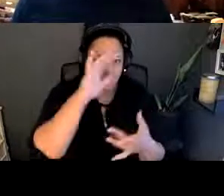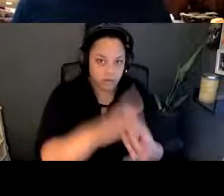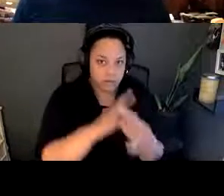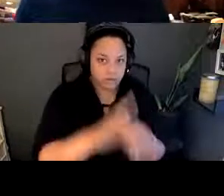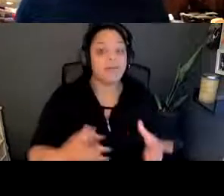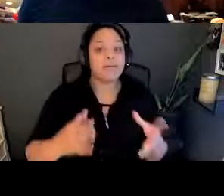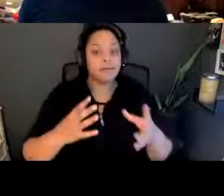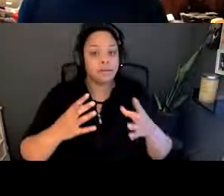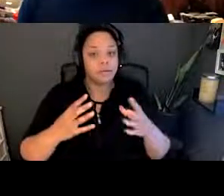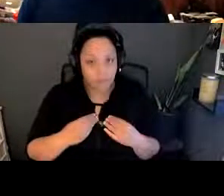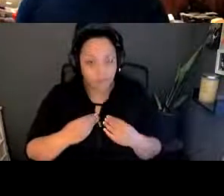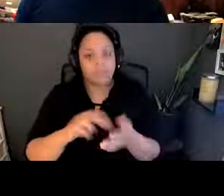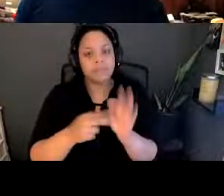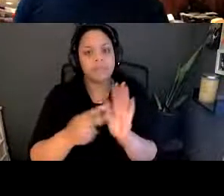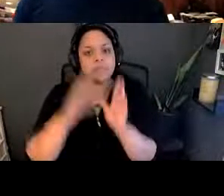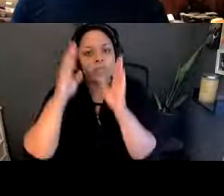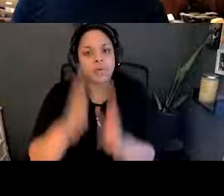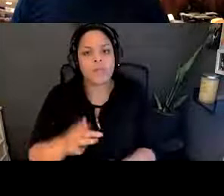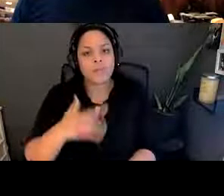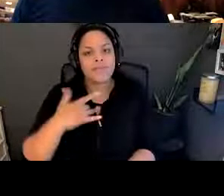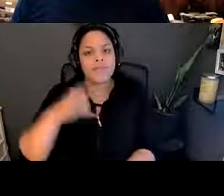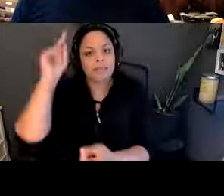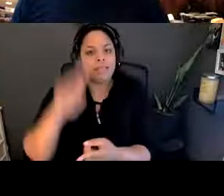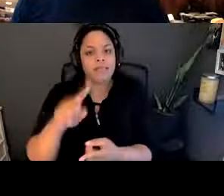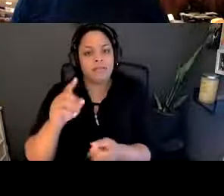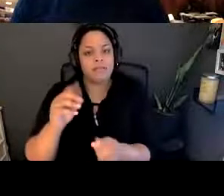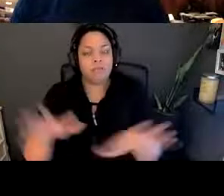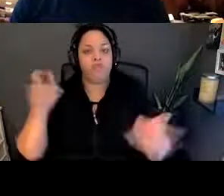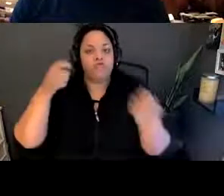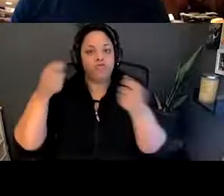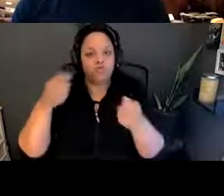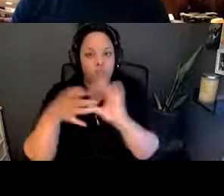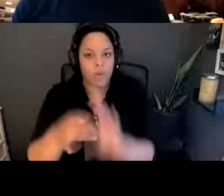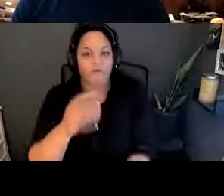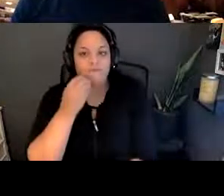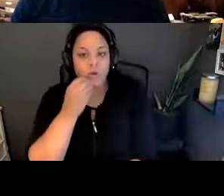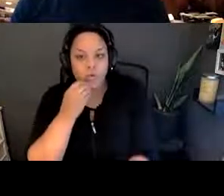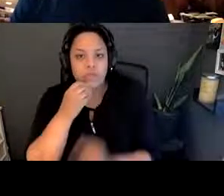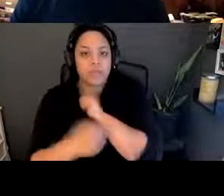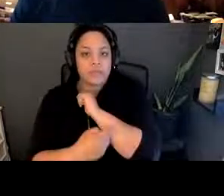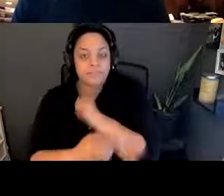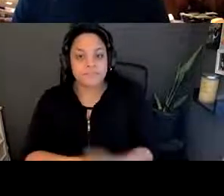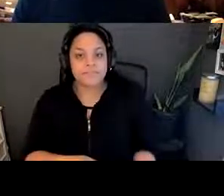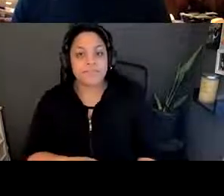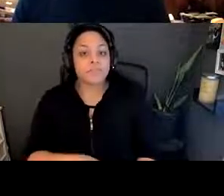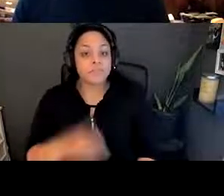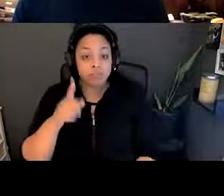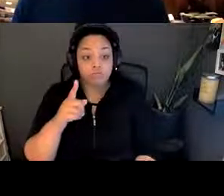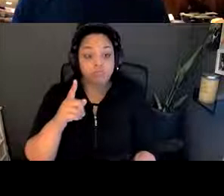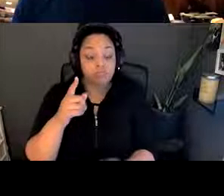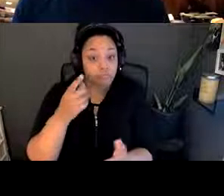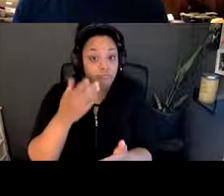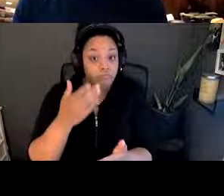which participants experience a loss of control when exposed to food cues. This finding is not only practically relevant,